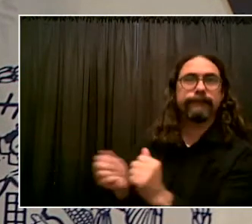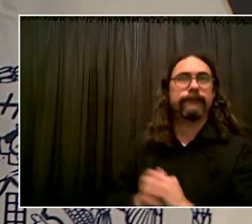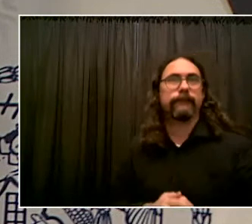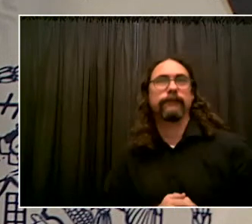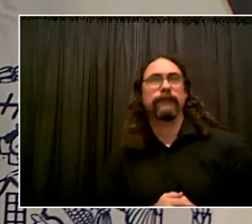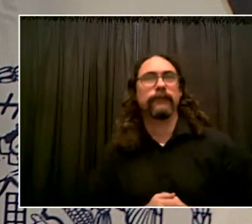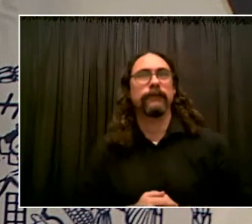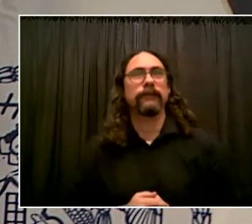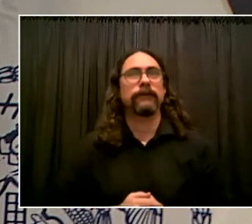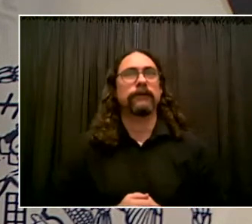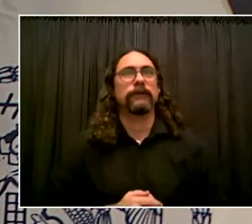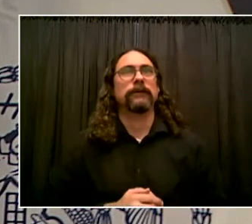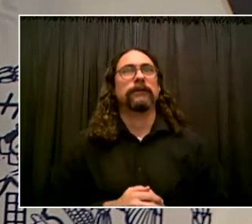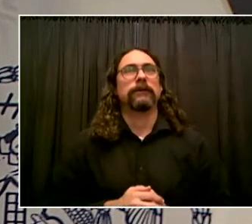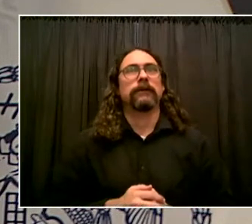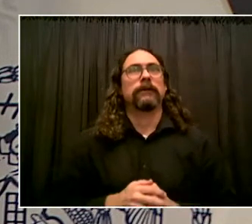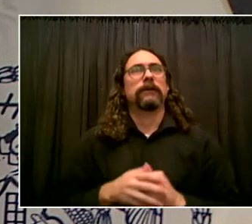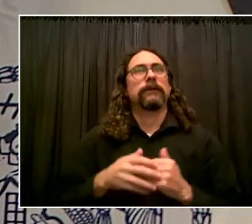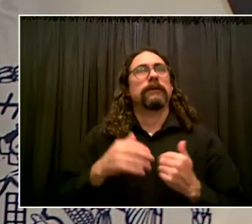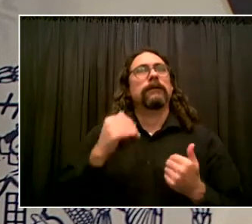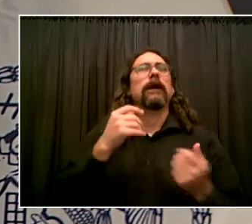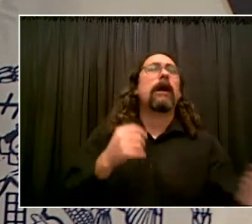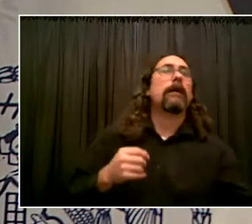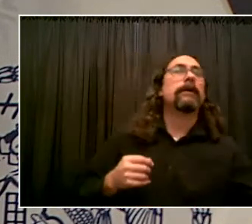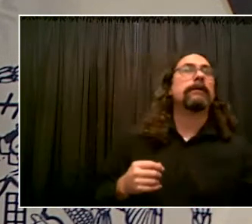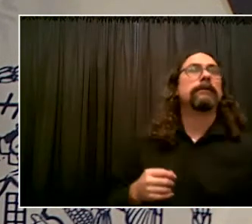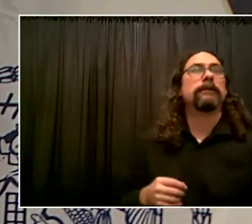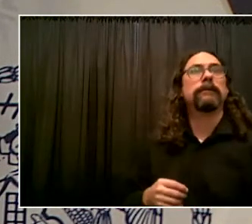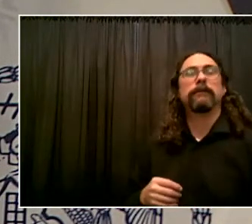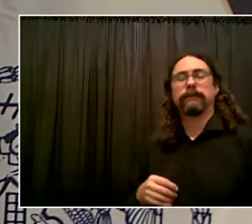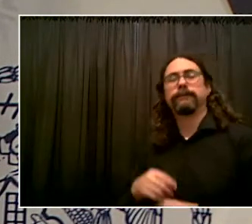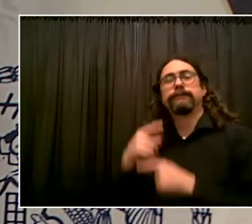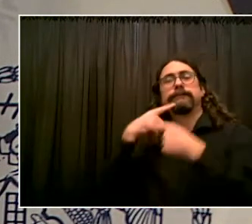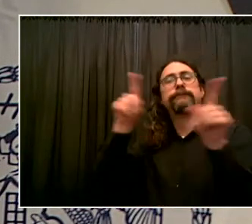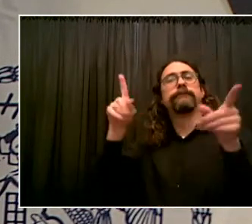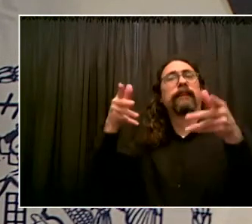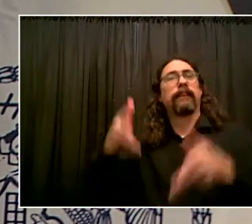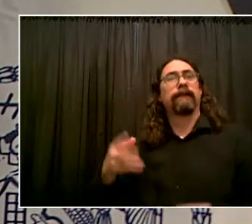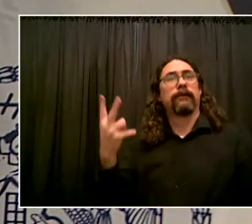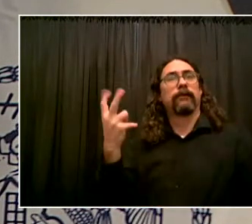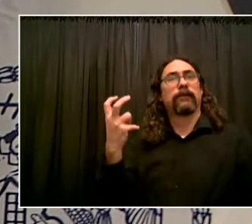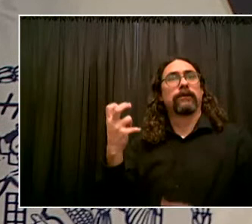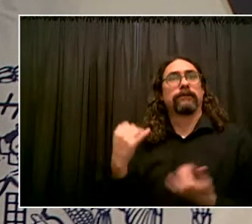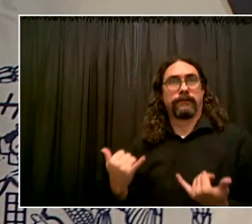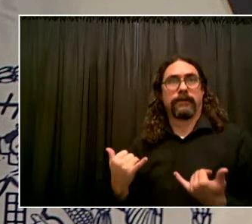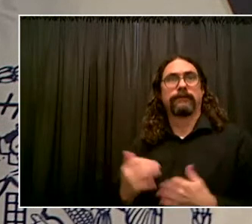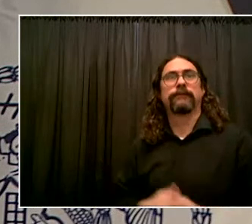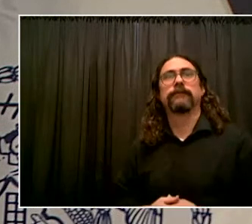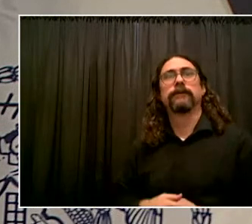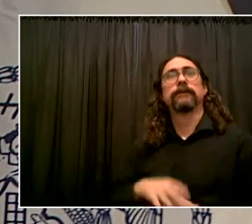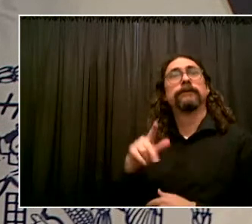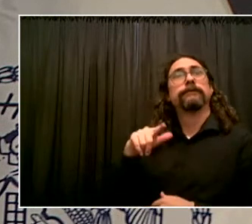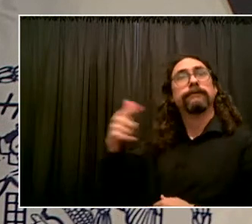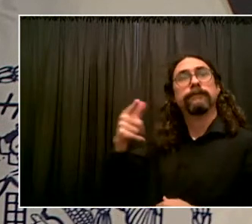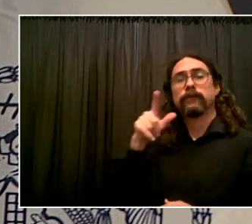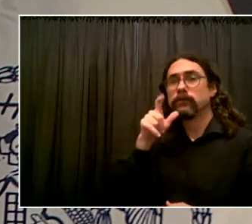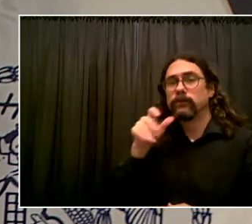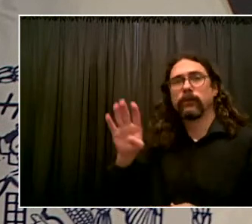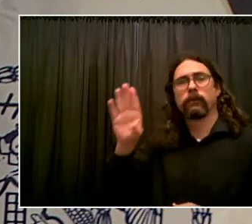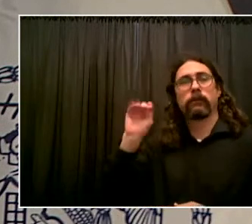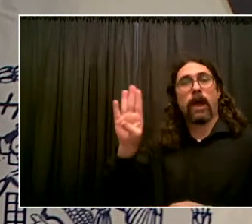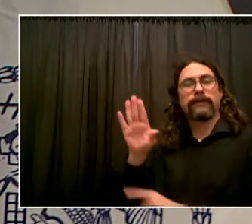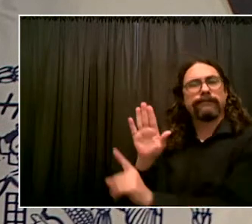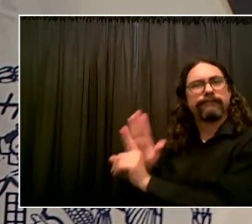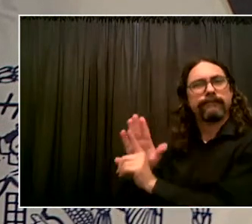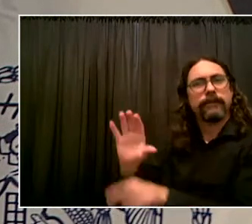the call. We got some call from some NYCHA employees that said that their understanding was they had to complete the entire course. That's the